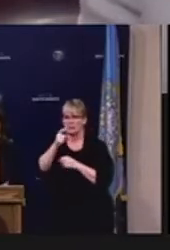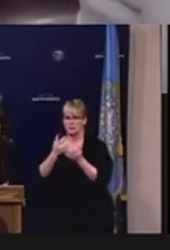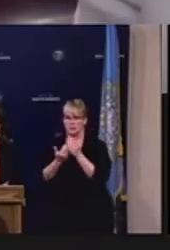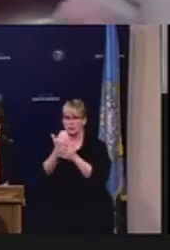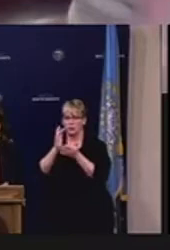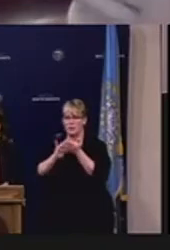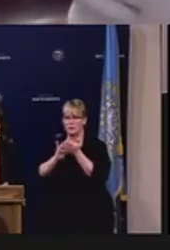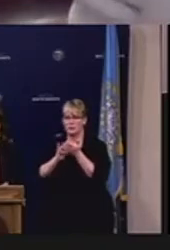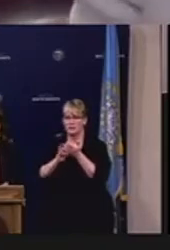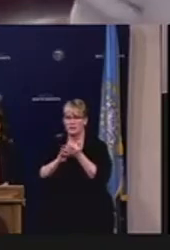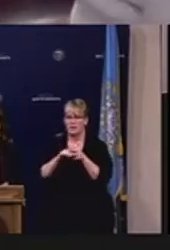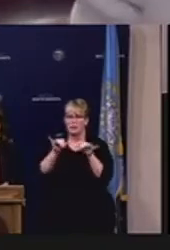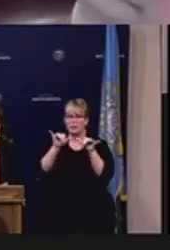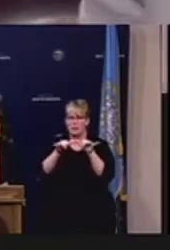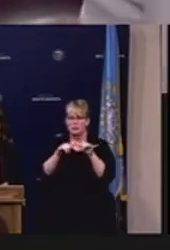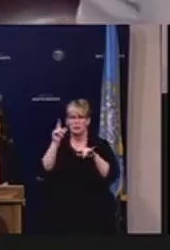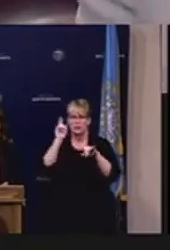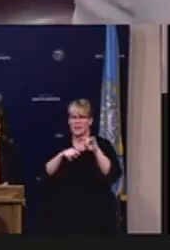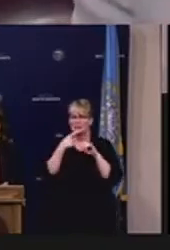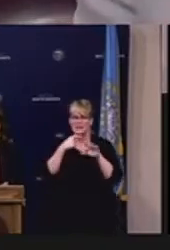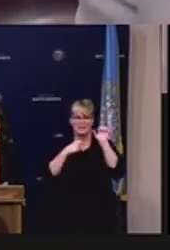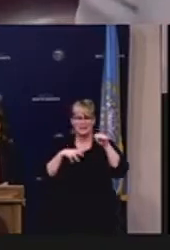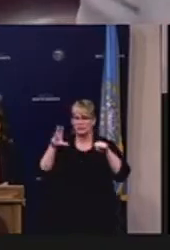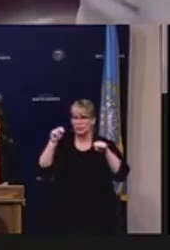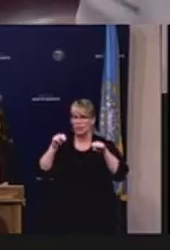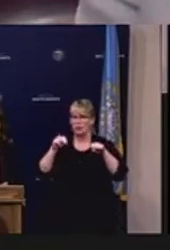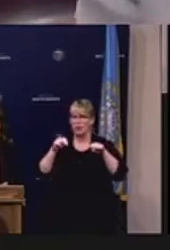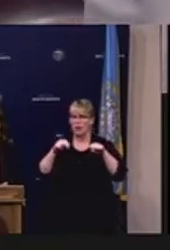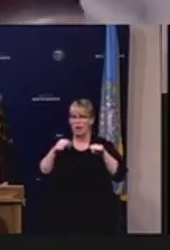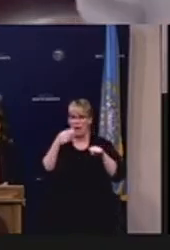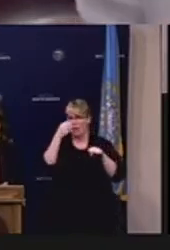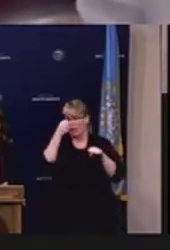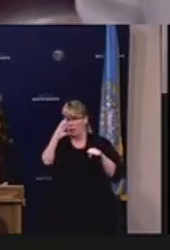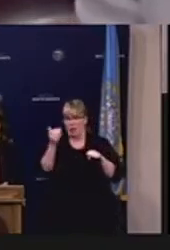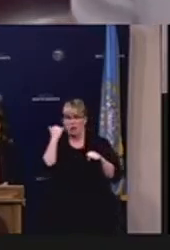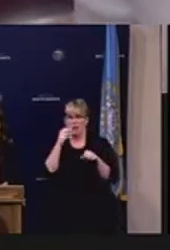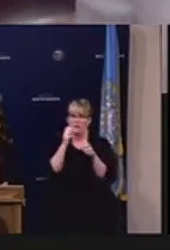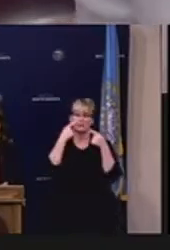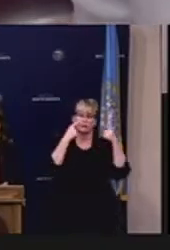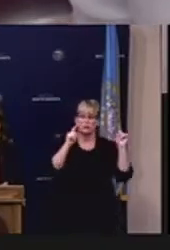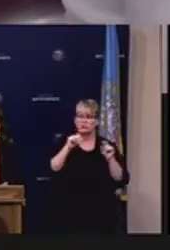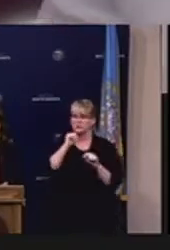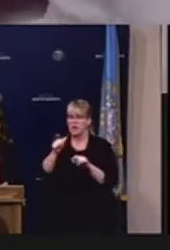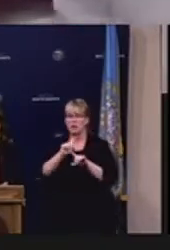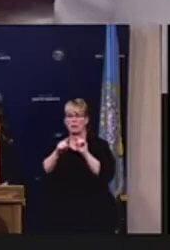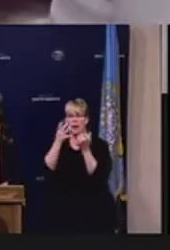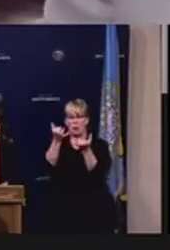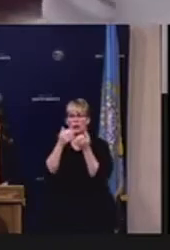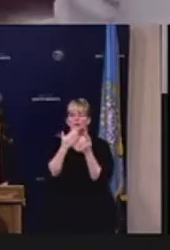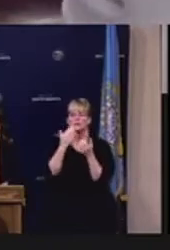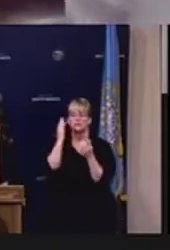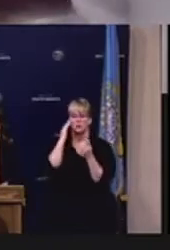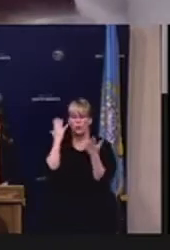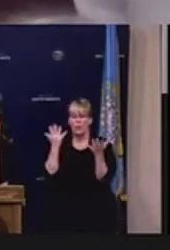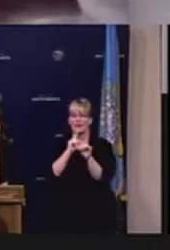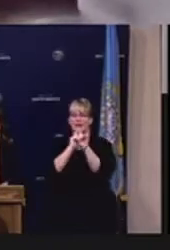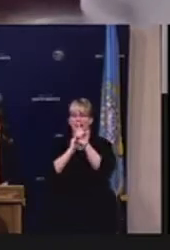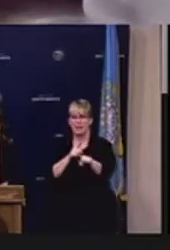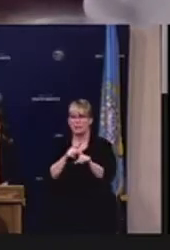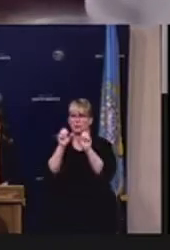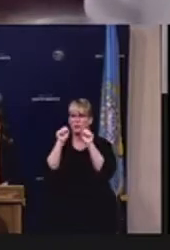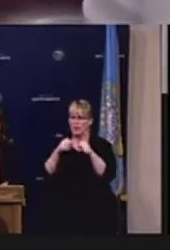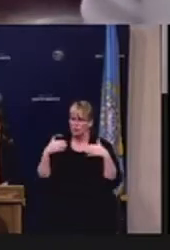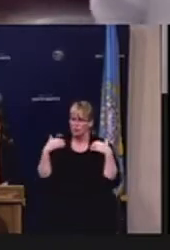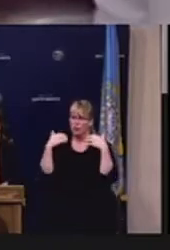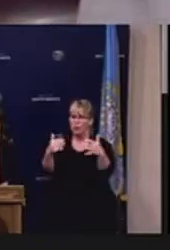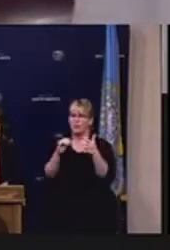say yes or no. I'm not invested in if it works or if it doesn't work. What I want to know is an answer so that we can move forward. And